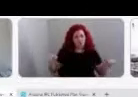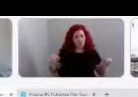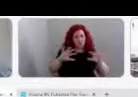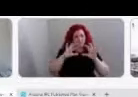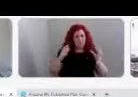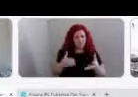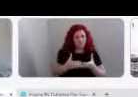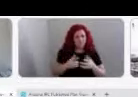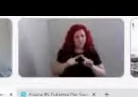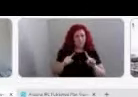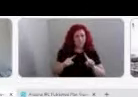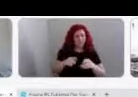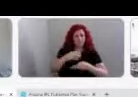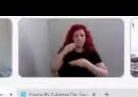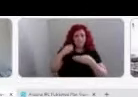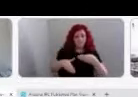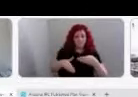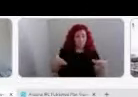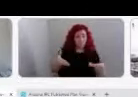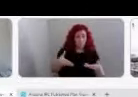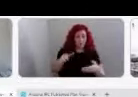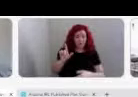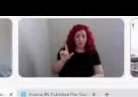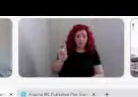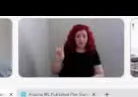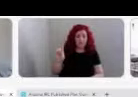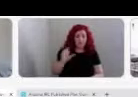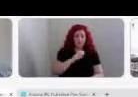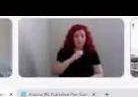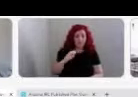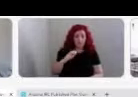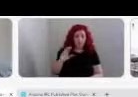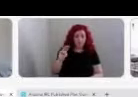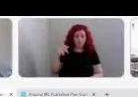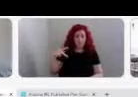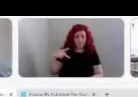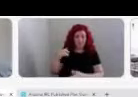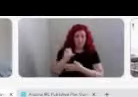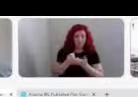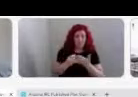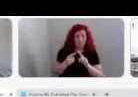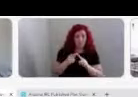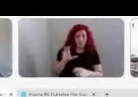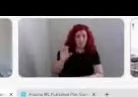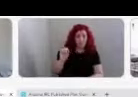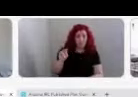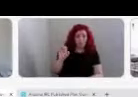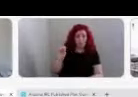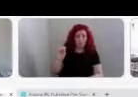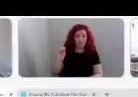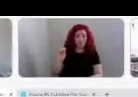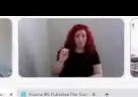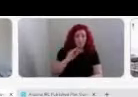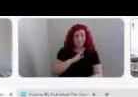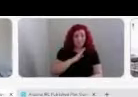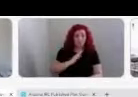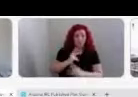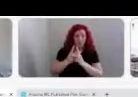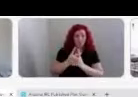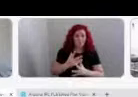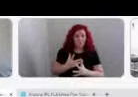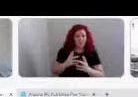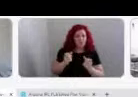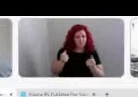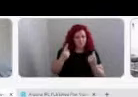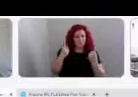unanimous conclusion that the ld and congressional maps drawn by the coconino county board of soups makes the most sense but i'd like to